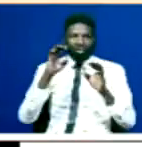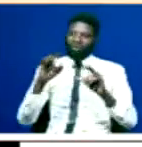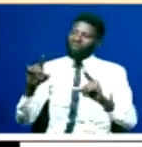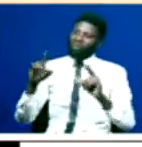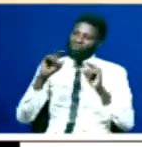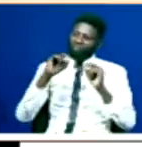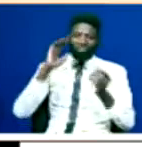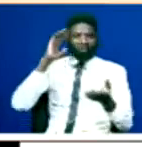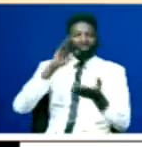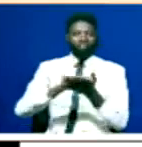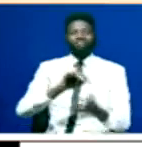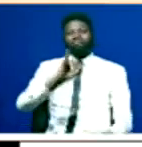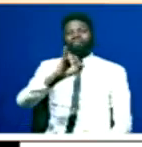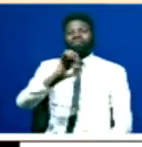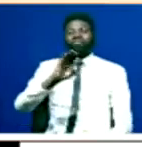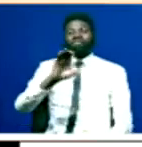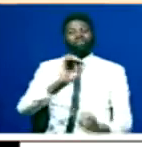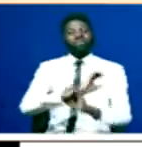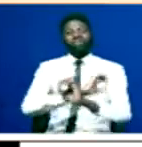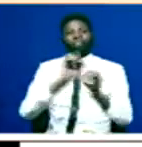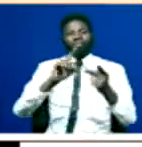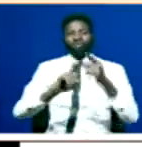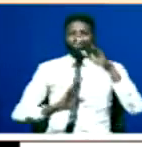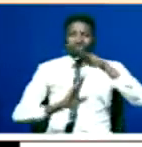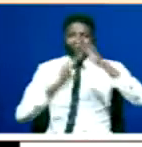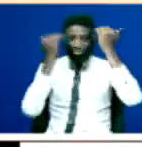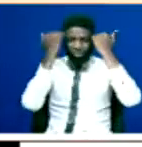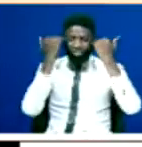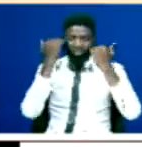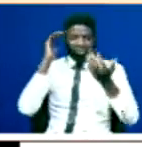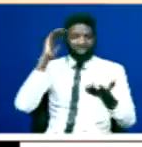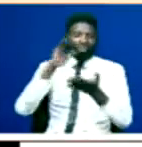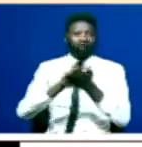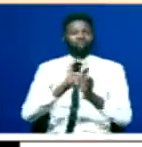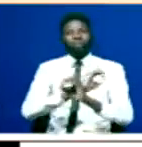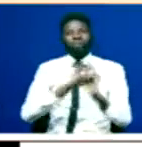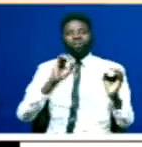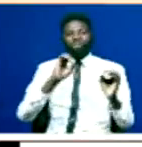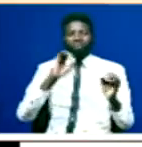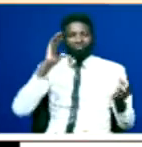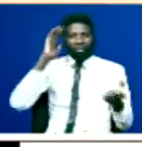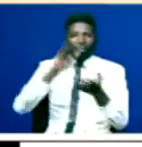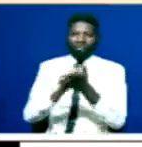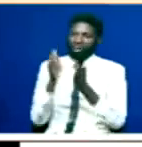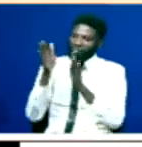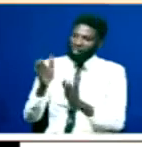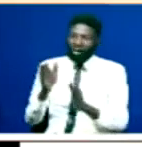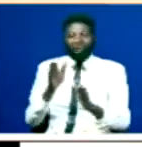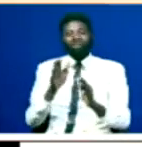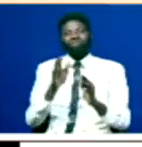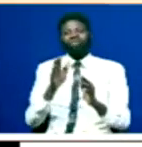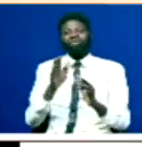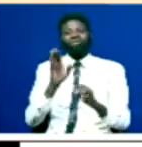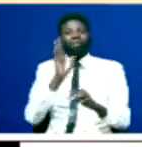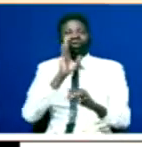in IBC he doesn't believe in the Supreme Court he believes in a whistleblower and that's the reason he